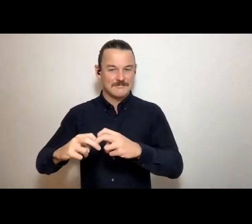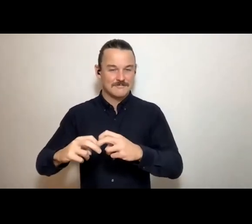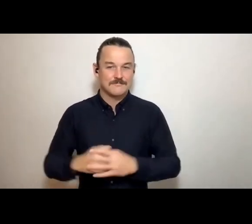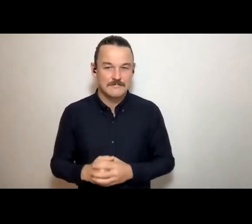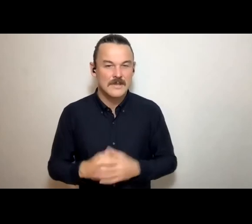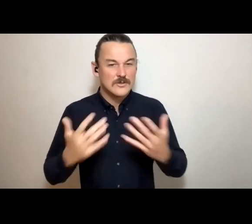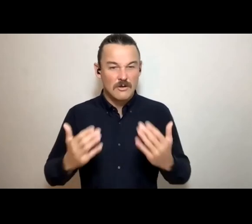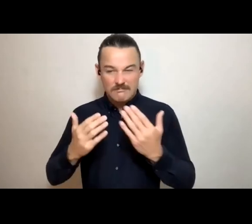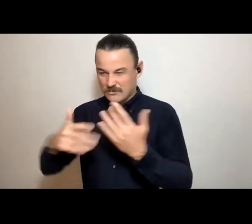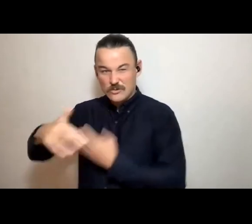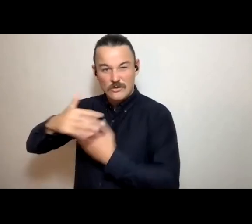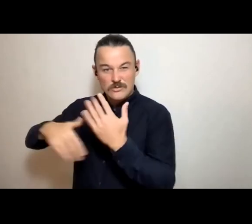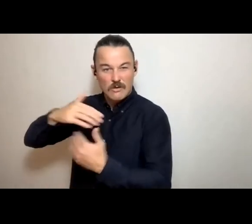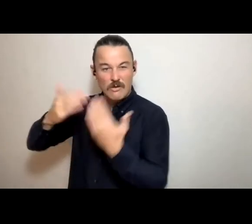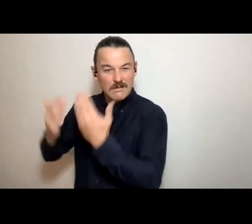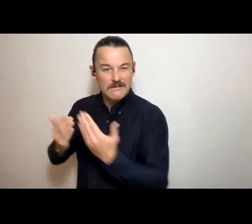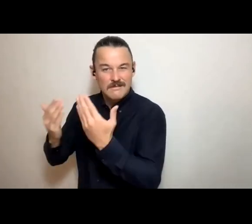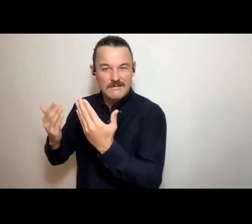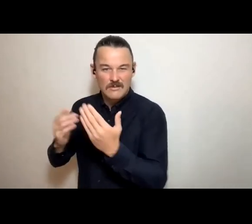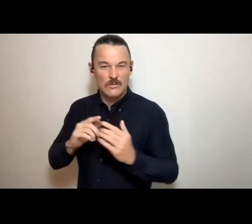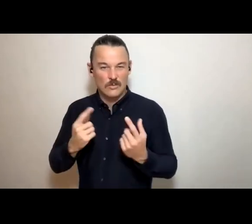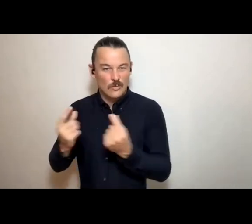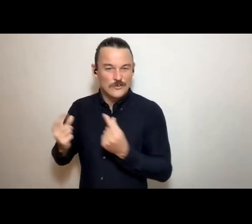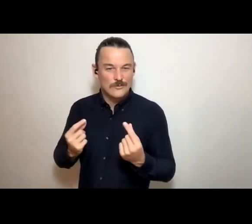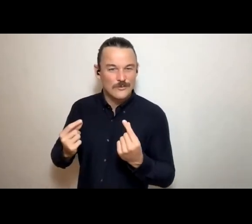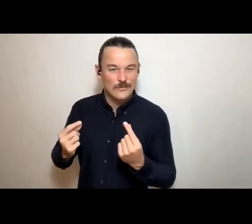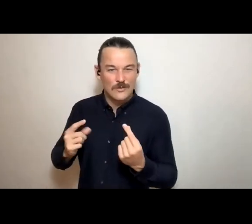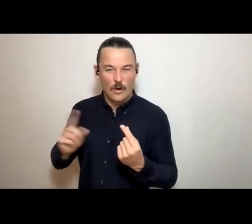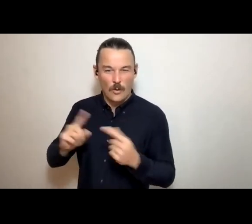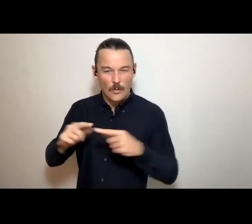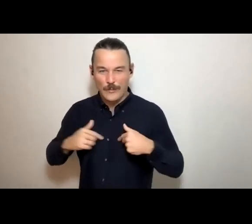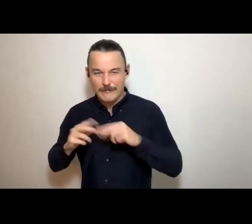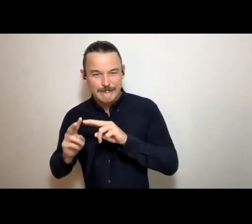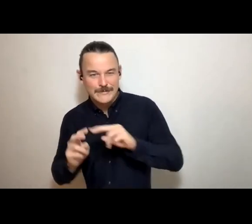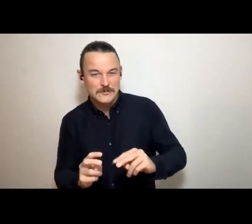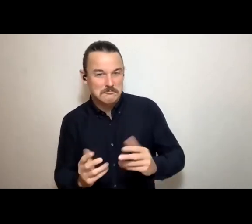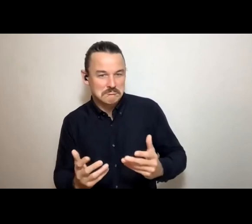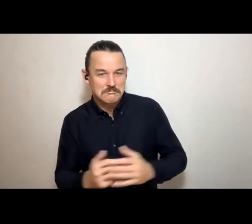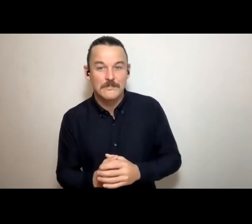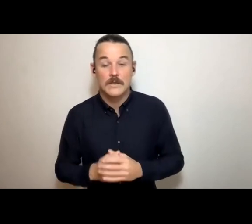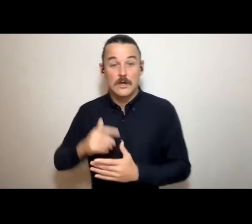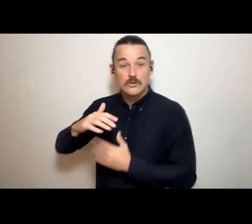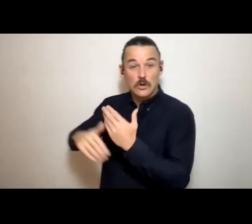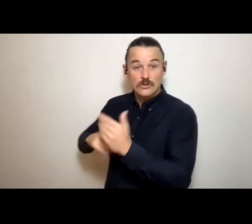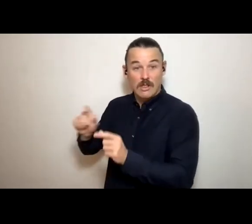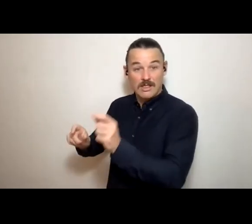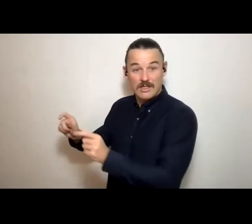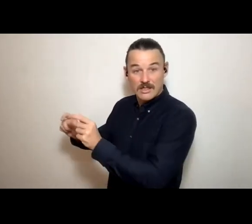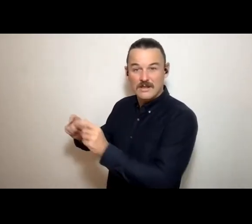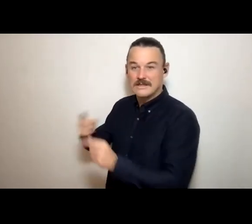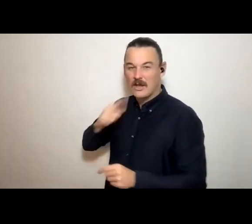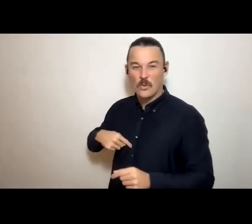sociology and what questions do we ask? Many sociologists have suggested that we are driven by forced sensibilities,